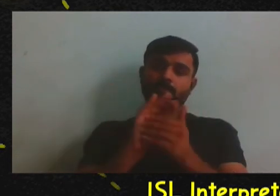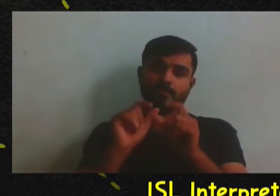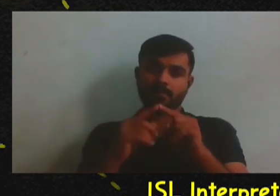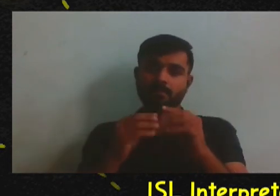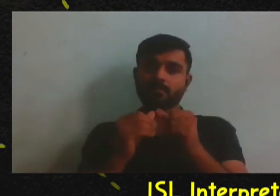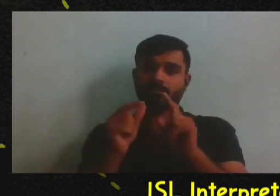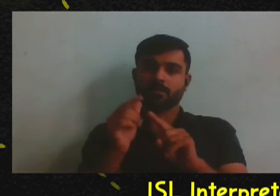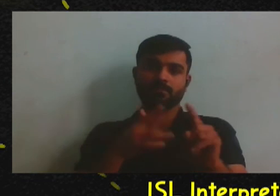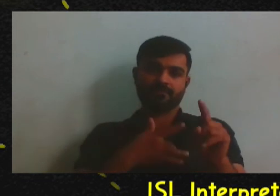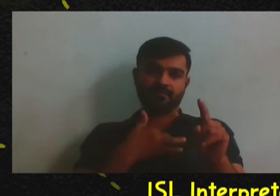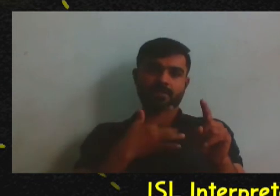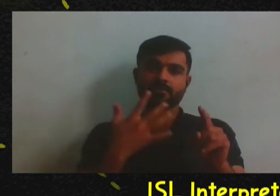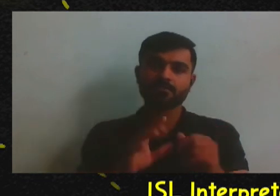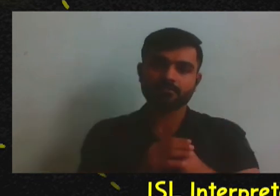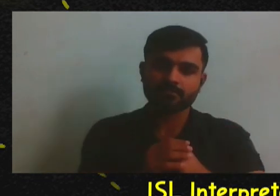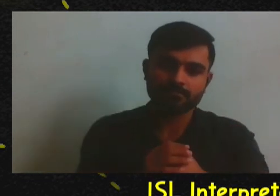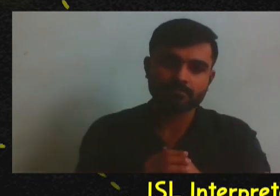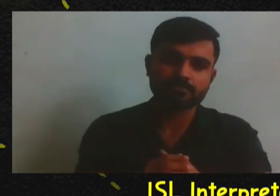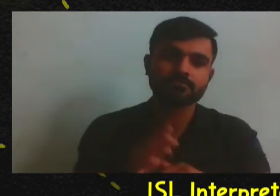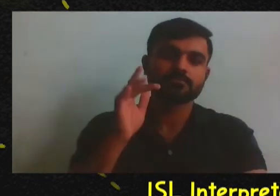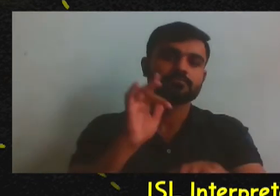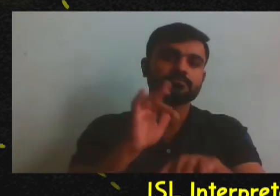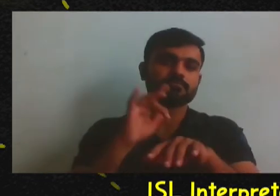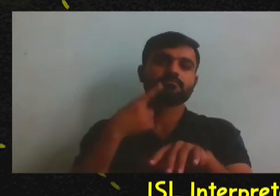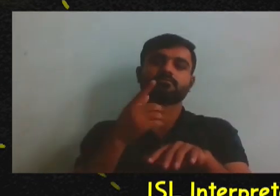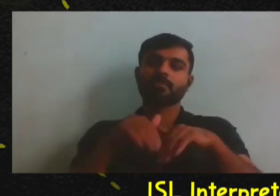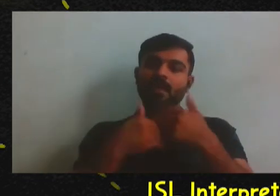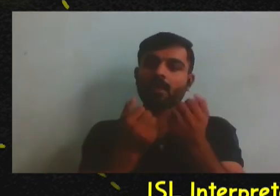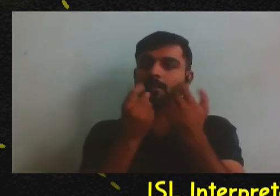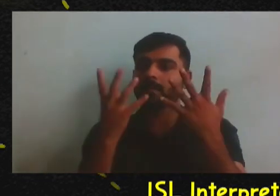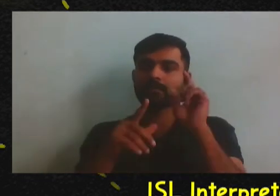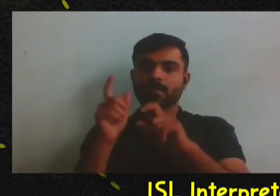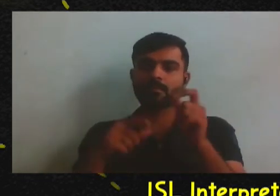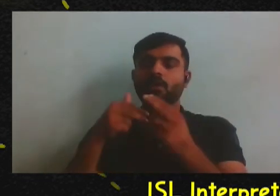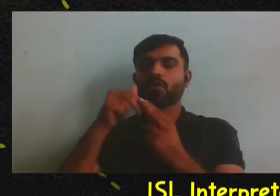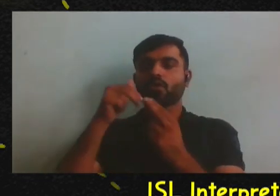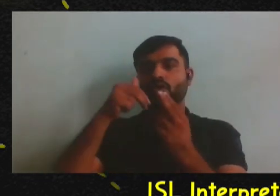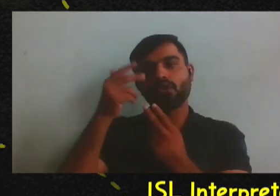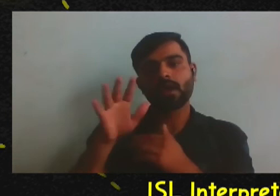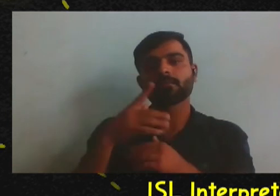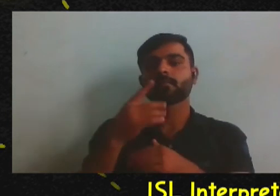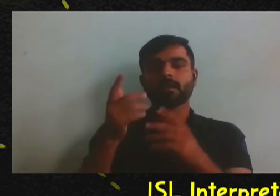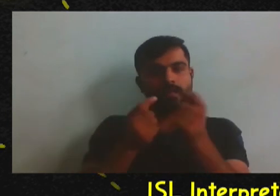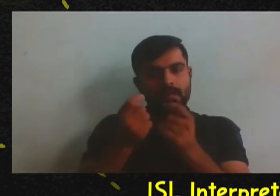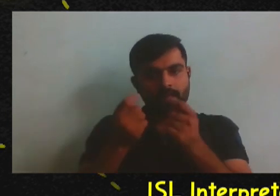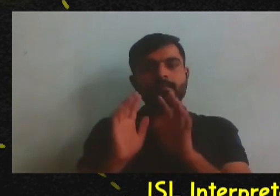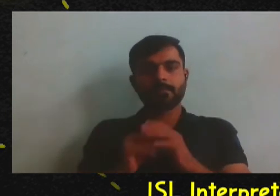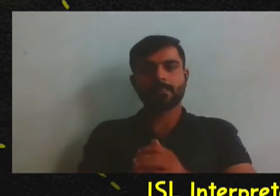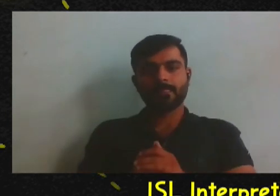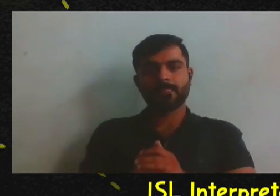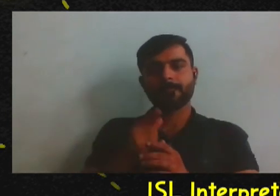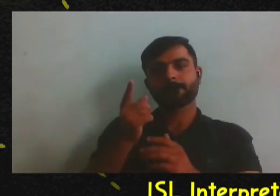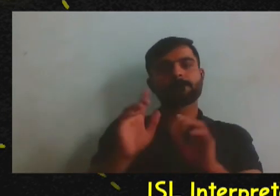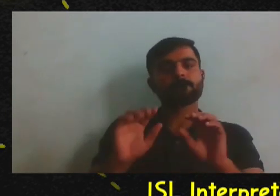that, you know, that sense of, you know, how many more horror stories can I handle, right? That